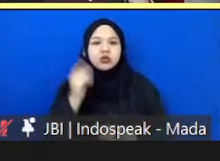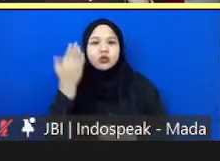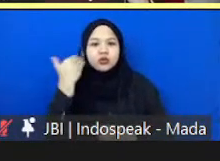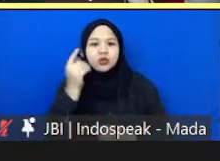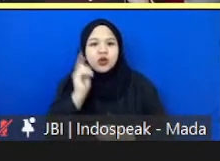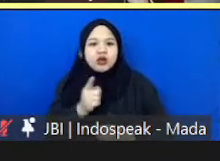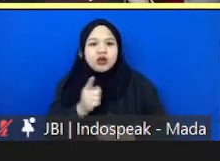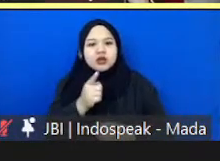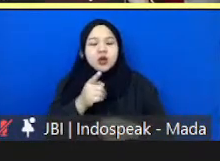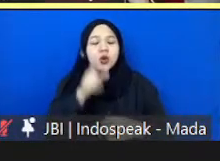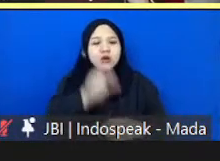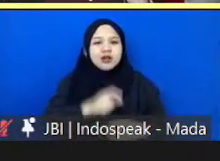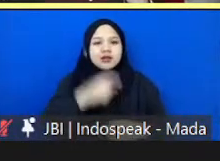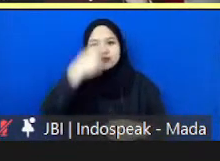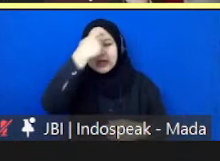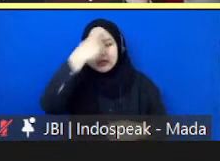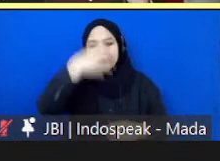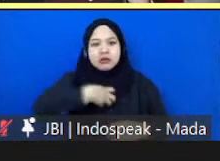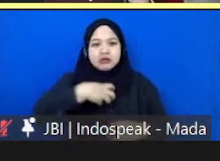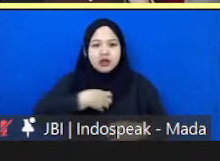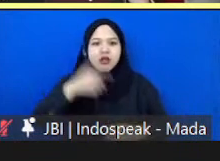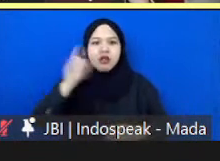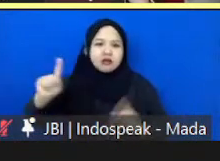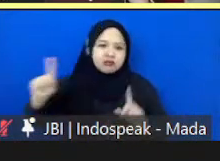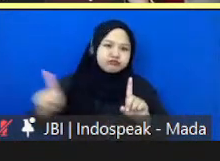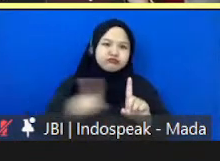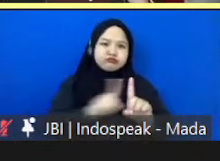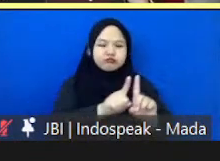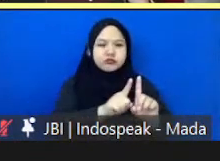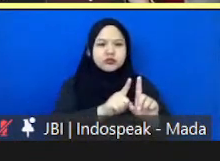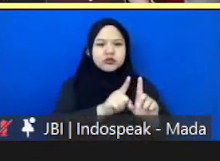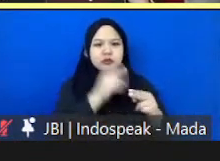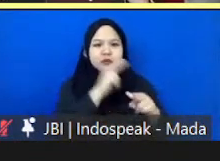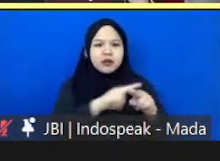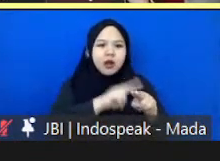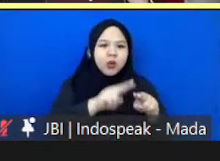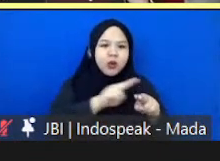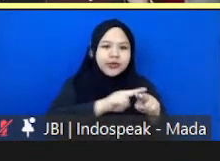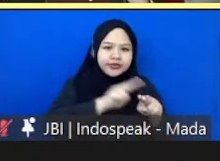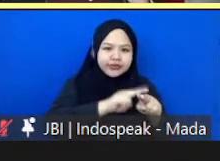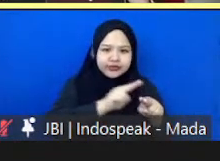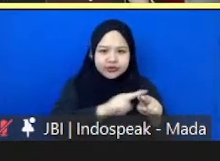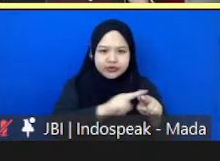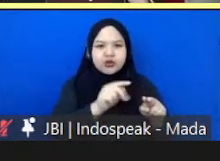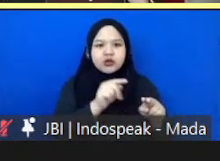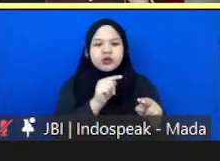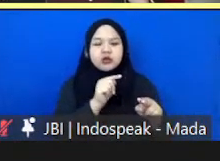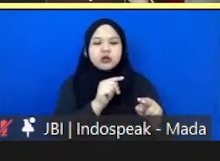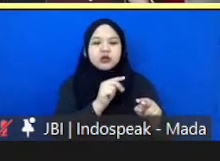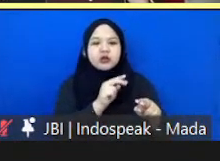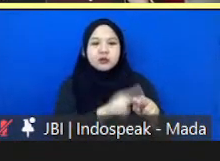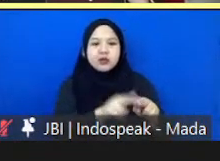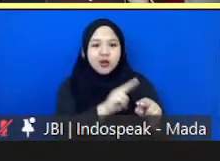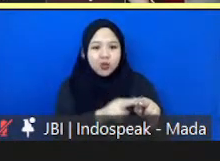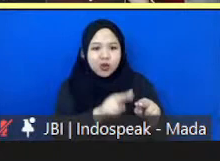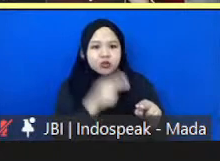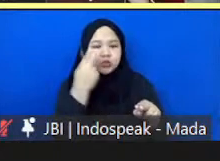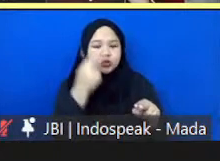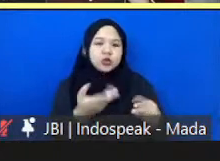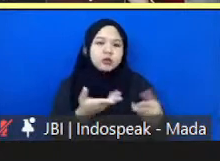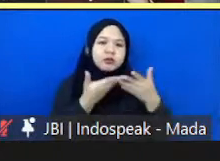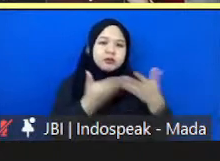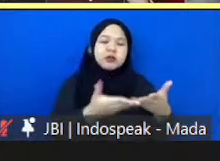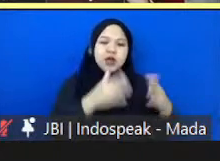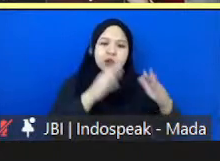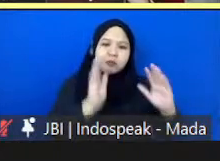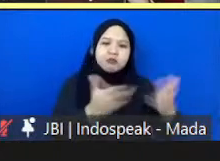under court orders. The more facilities were built, the more it became class-based, and voluntary access was